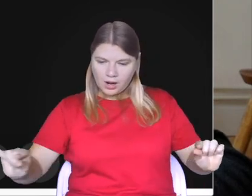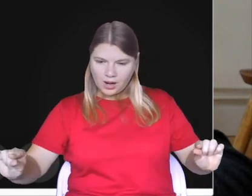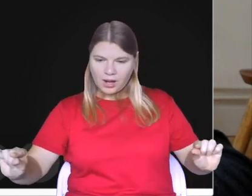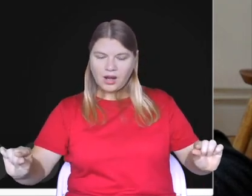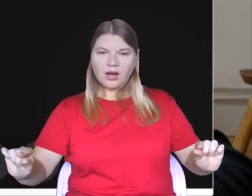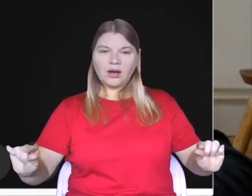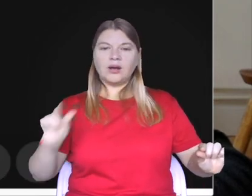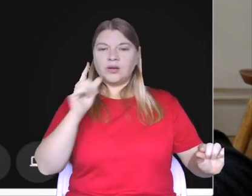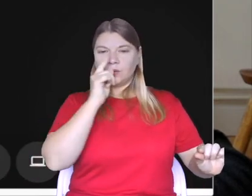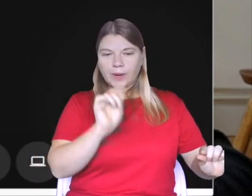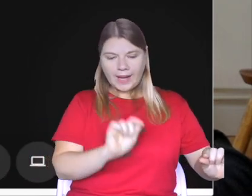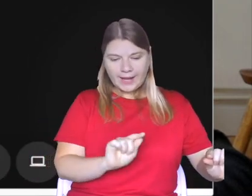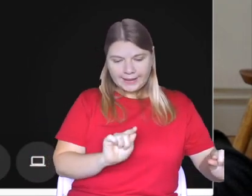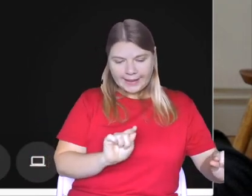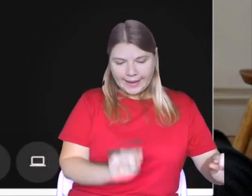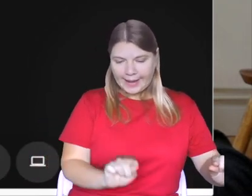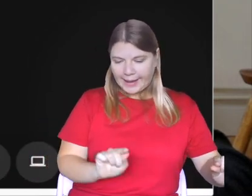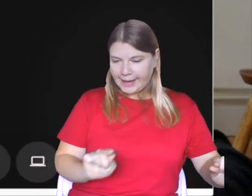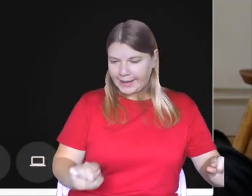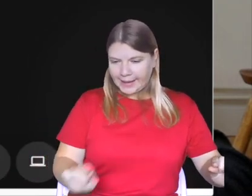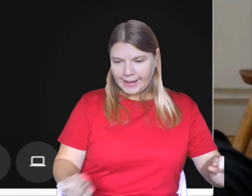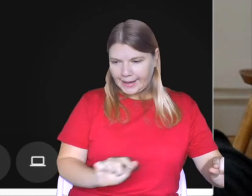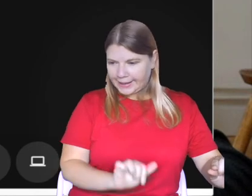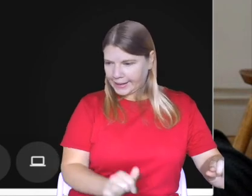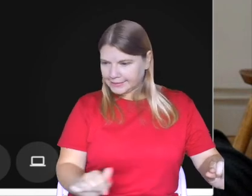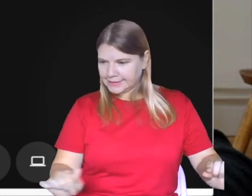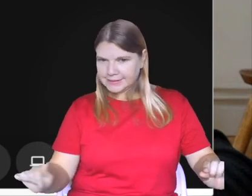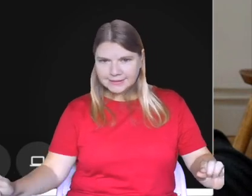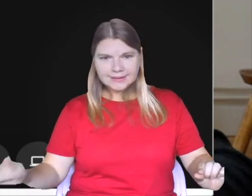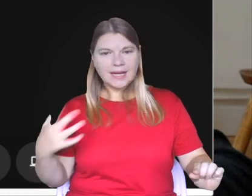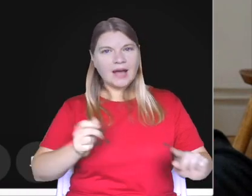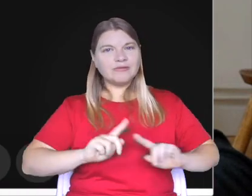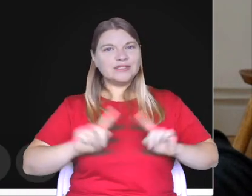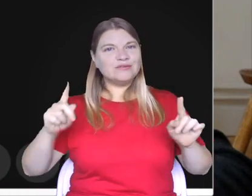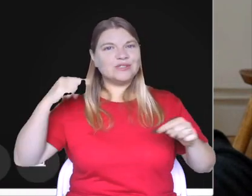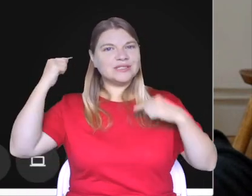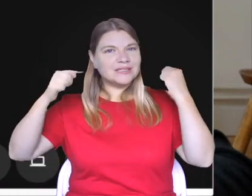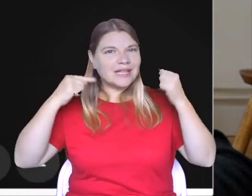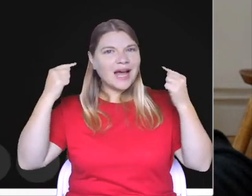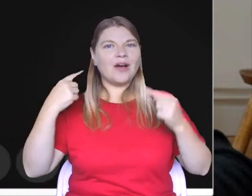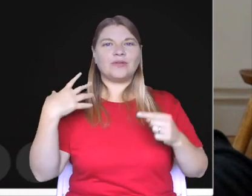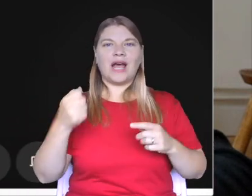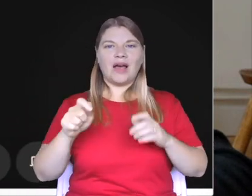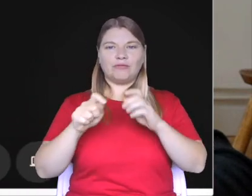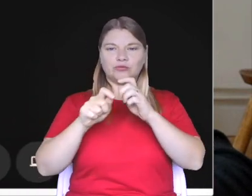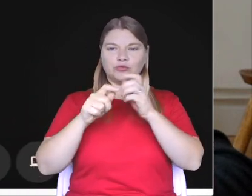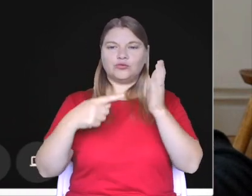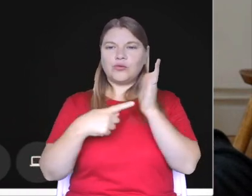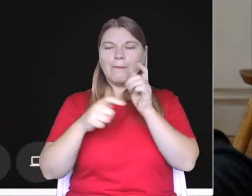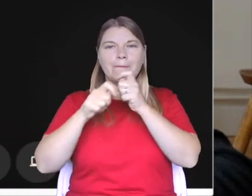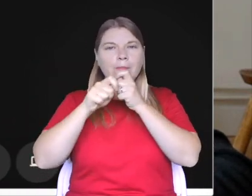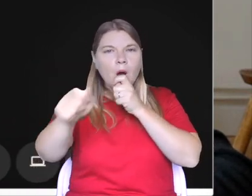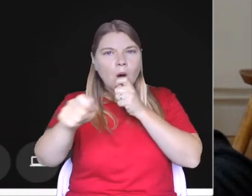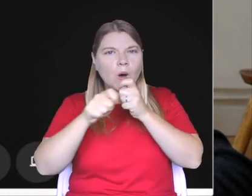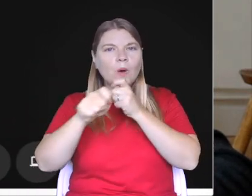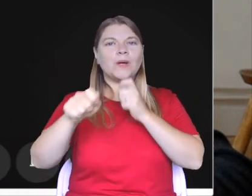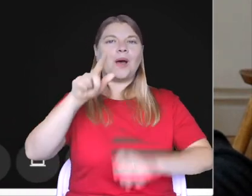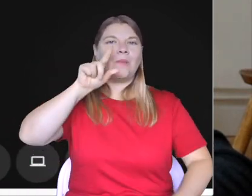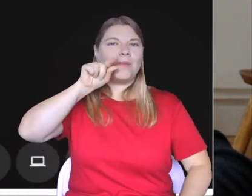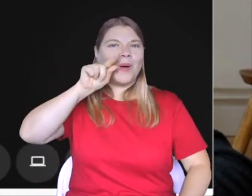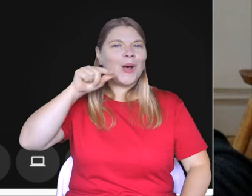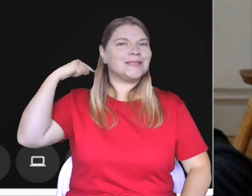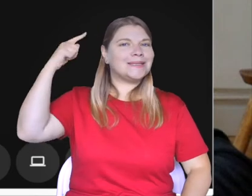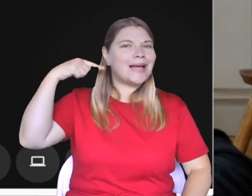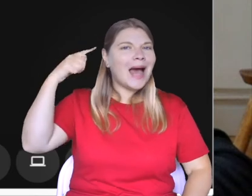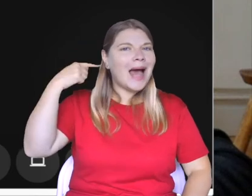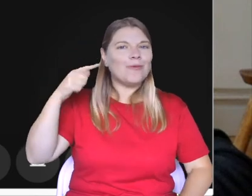but it will play other sounds. So there's a trombone or a bird or a computer. There's also a